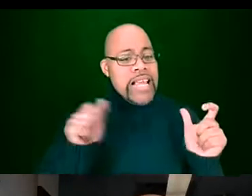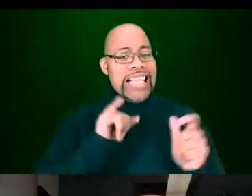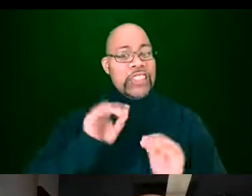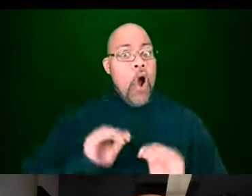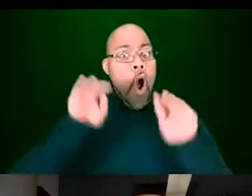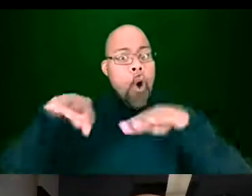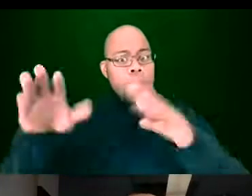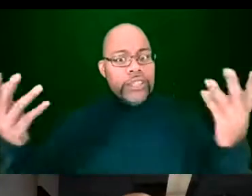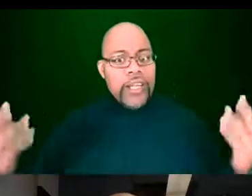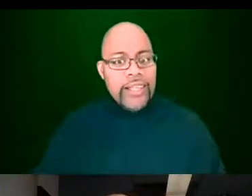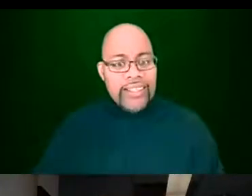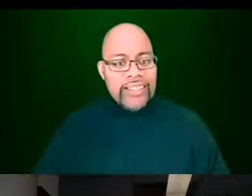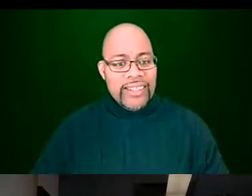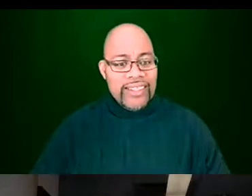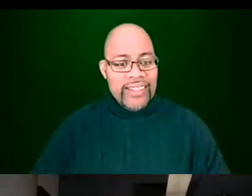ocean?